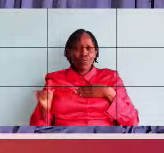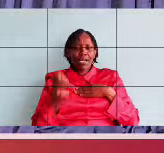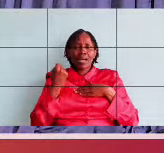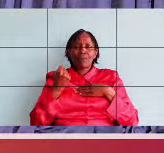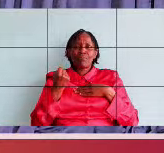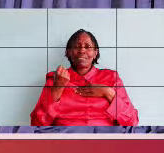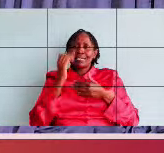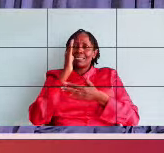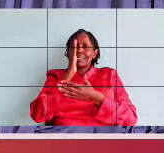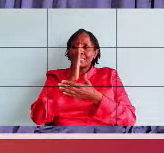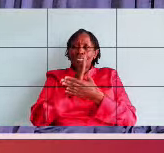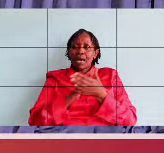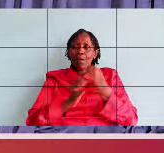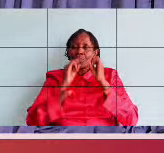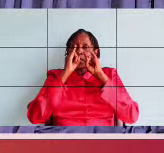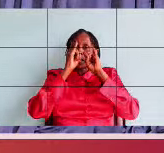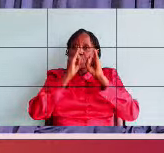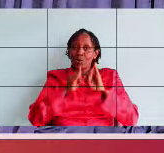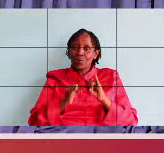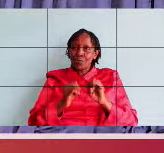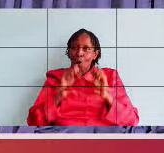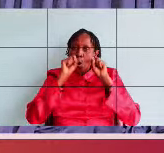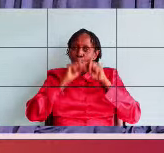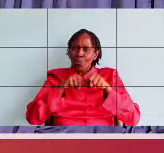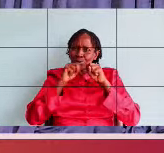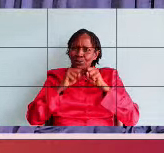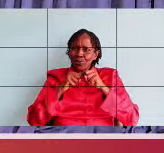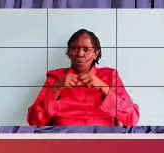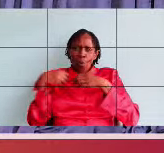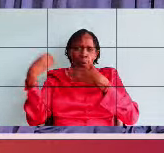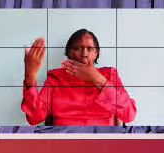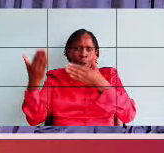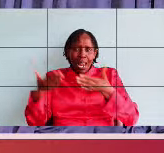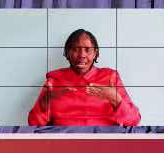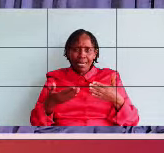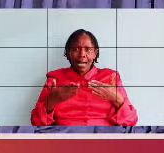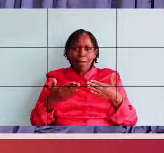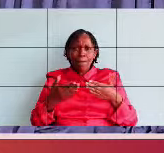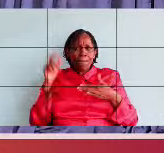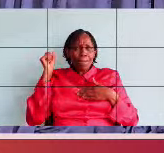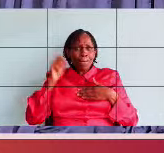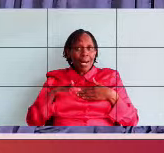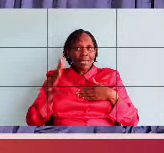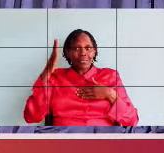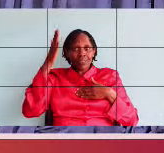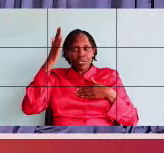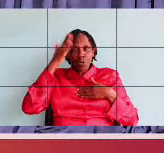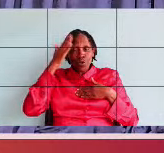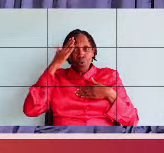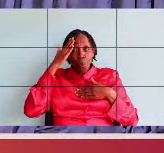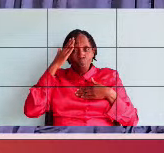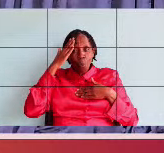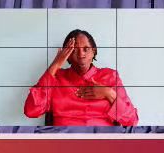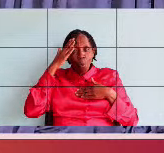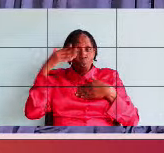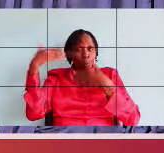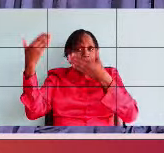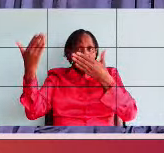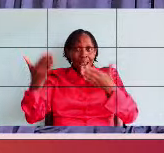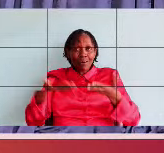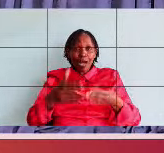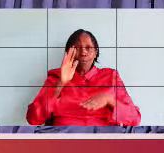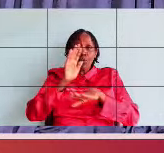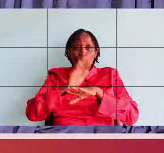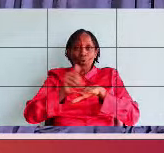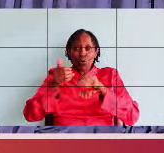to do now, and you need to be able to embrace it. So we need to realize and embrace the call of God that he is giving us at